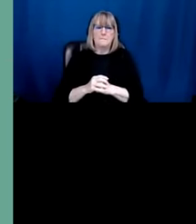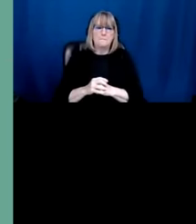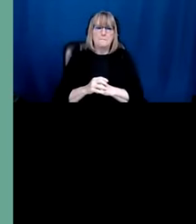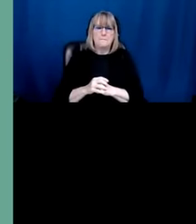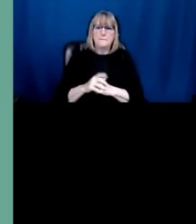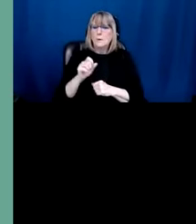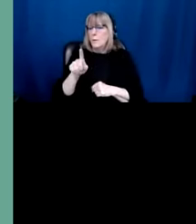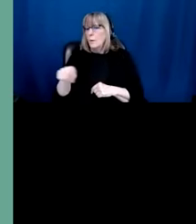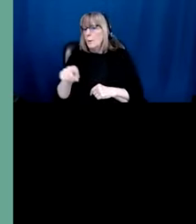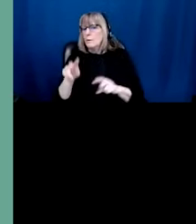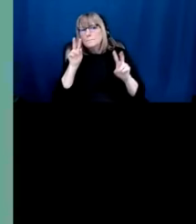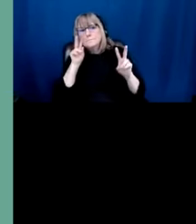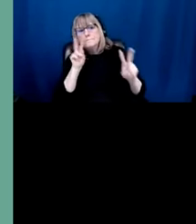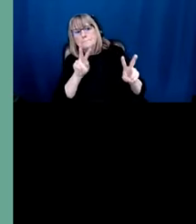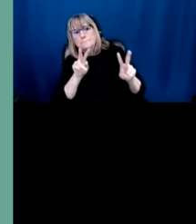sobre la ley